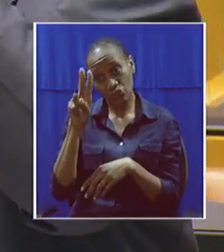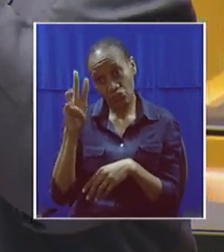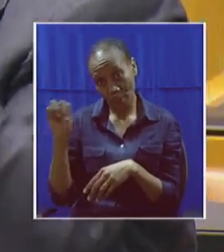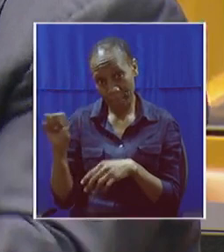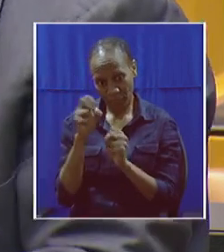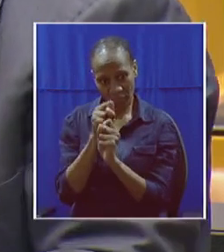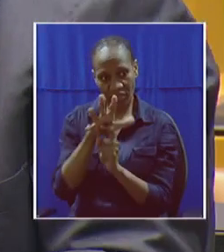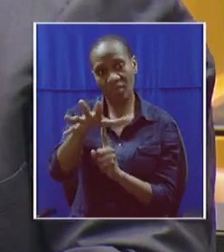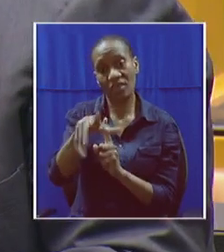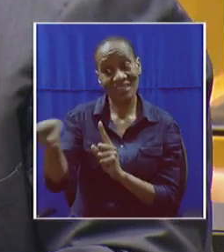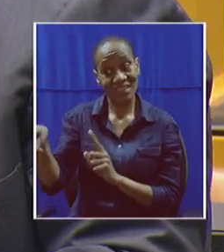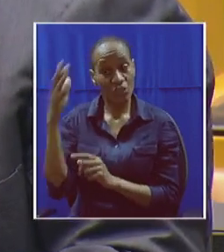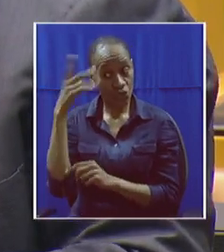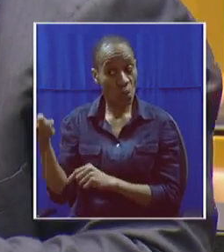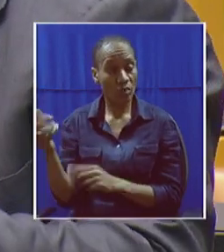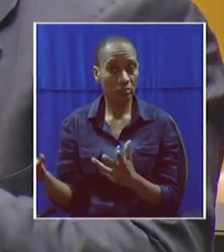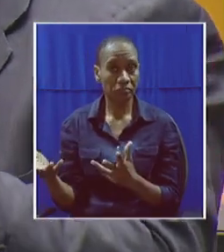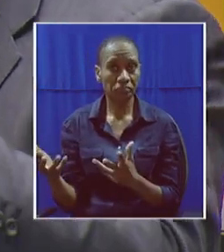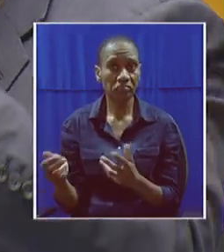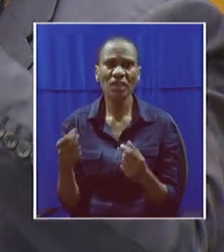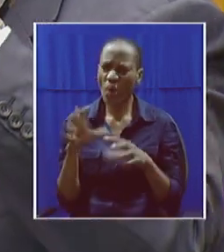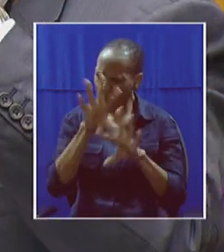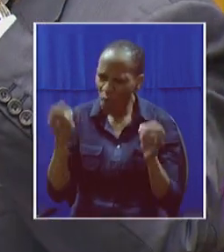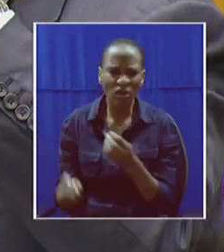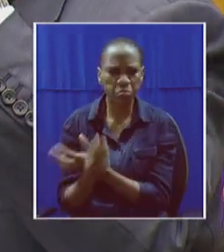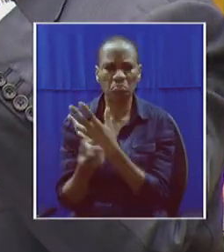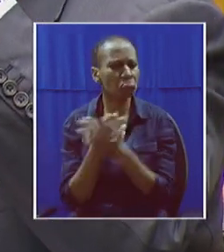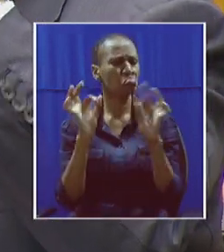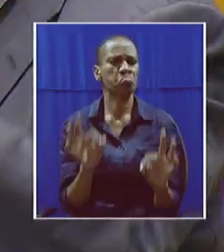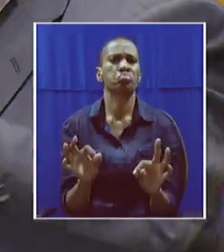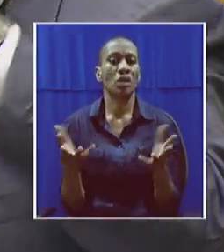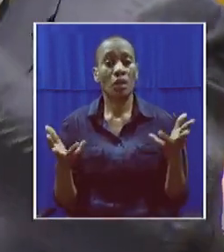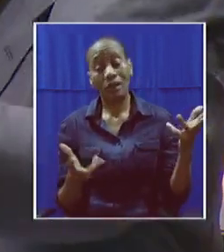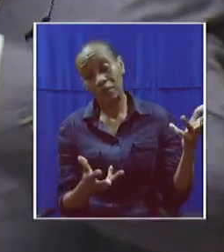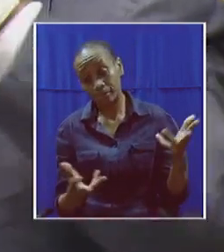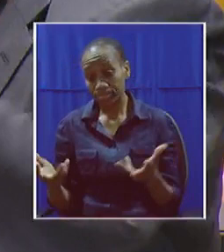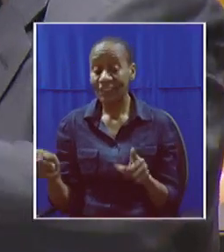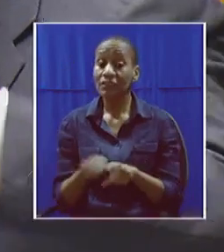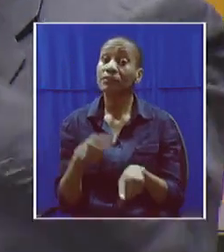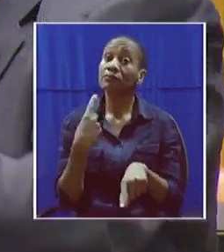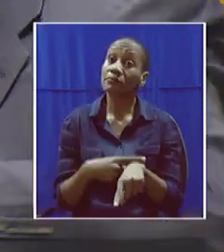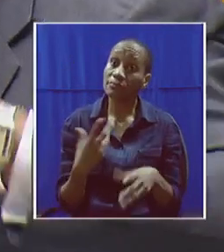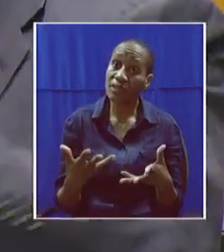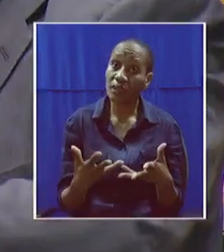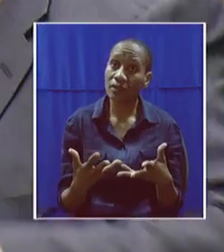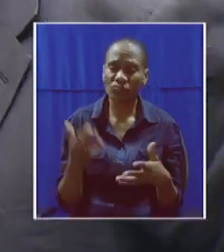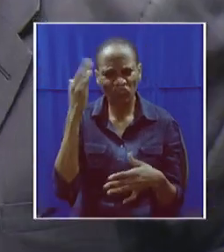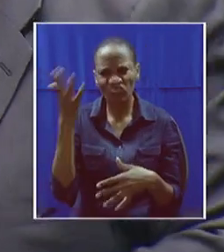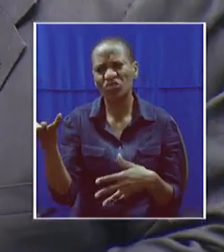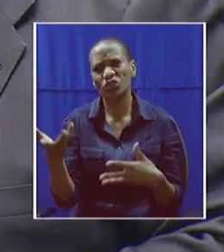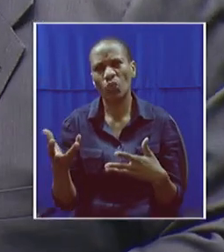that is happening and um um in the process you know getting the